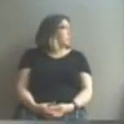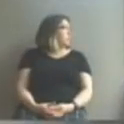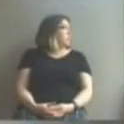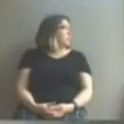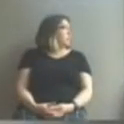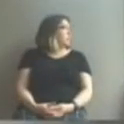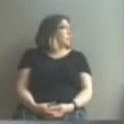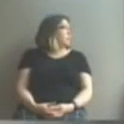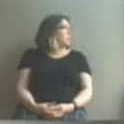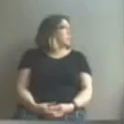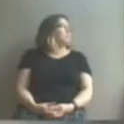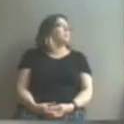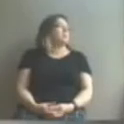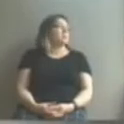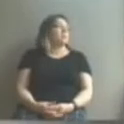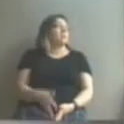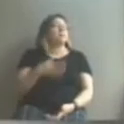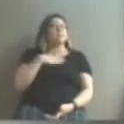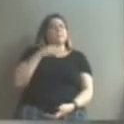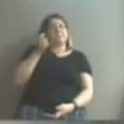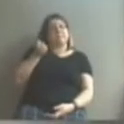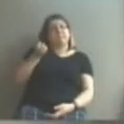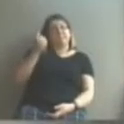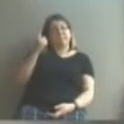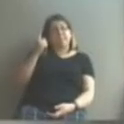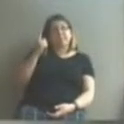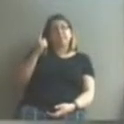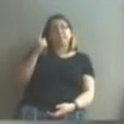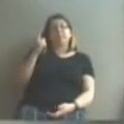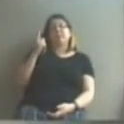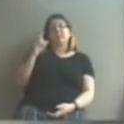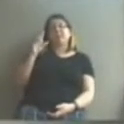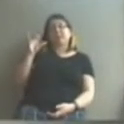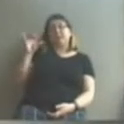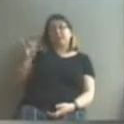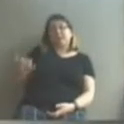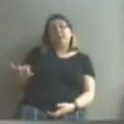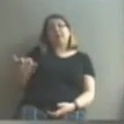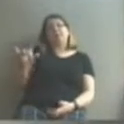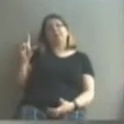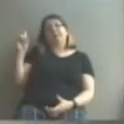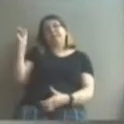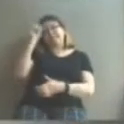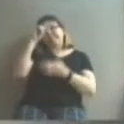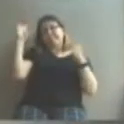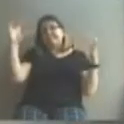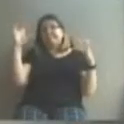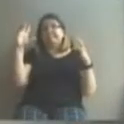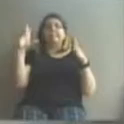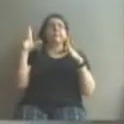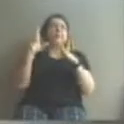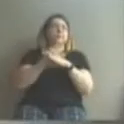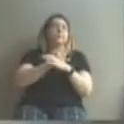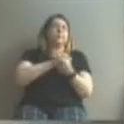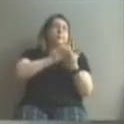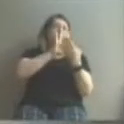in my understanding, that restorative practices is the overall framework that we are using to address school culture and climate,